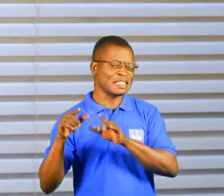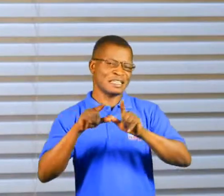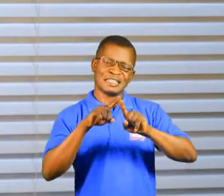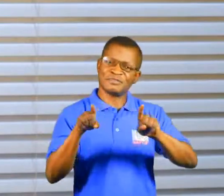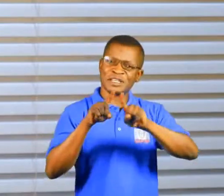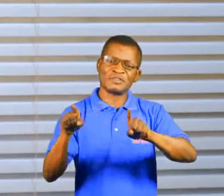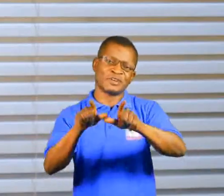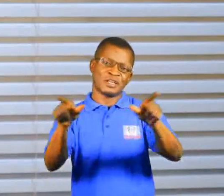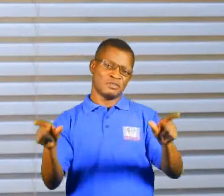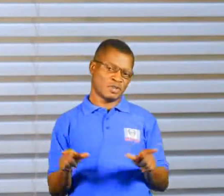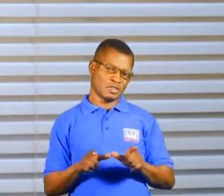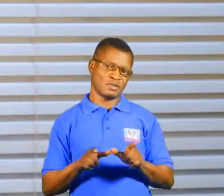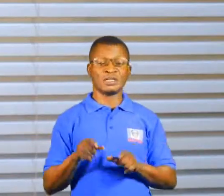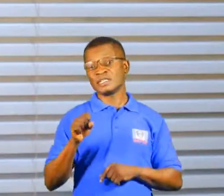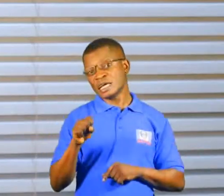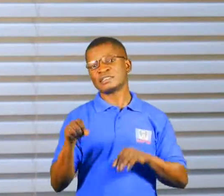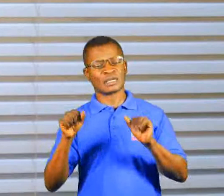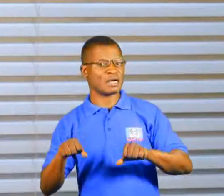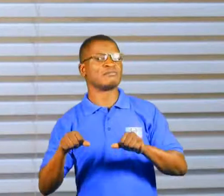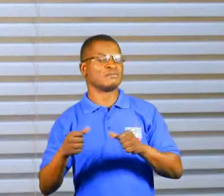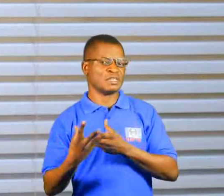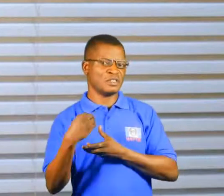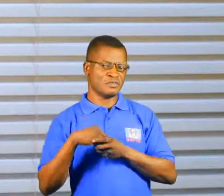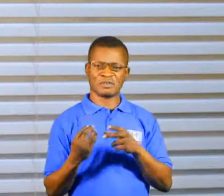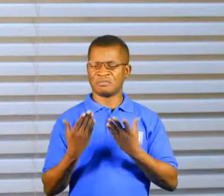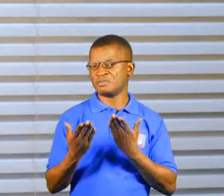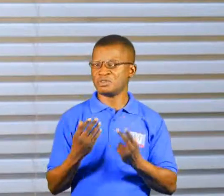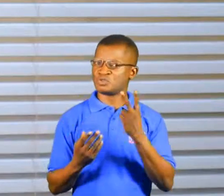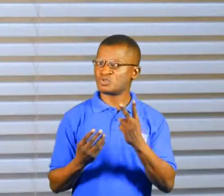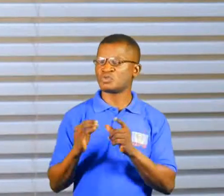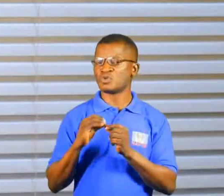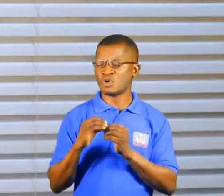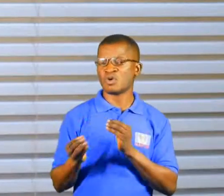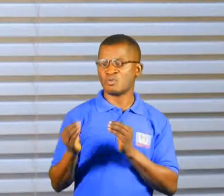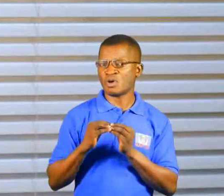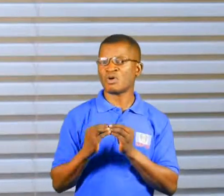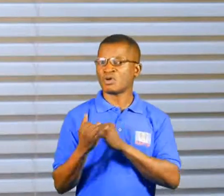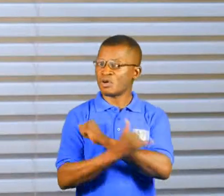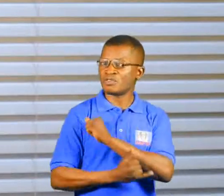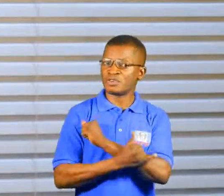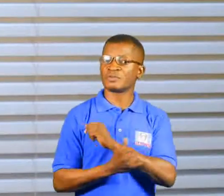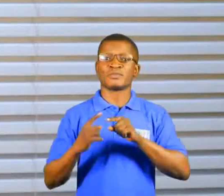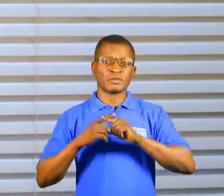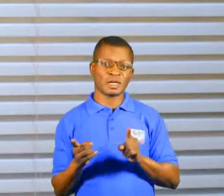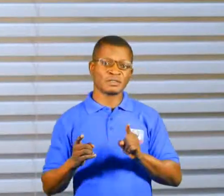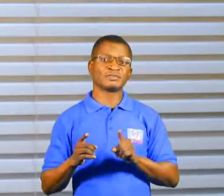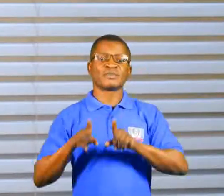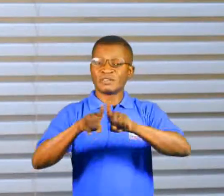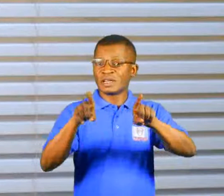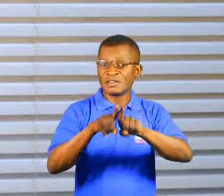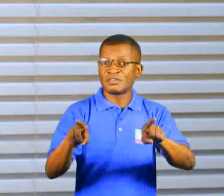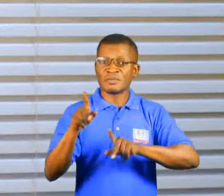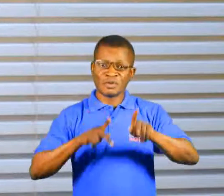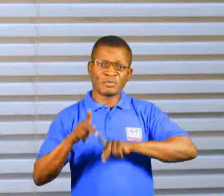different locations. Of course, it could involve 2 or more countries, but